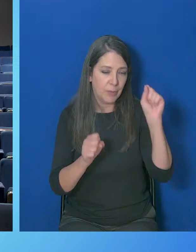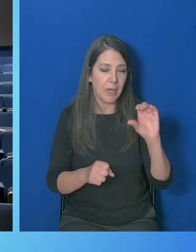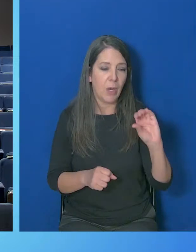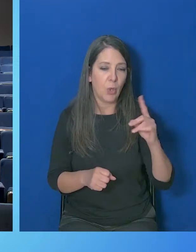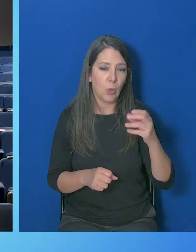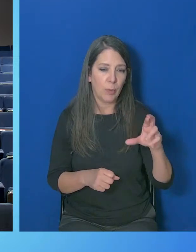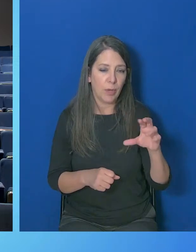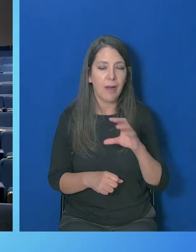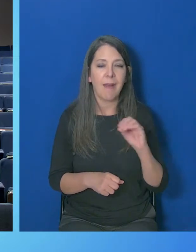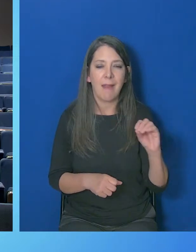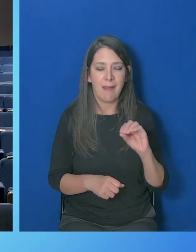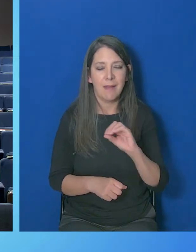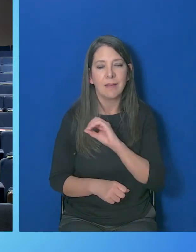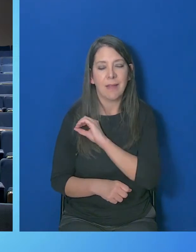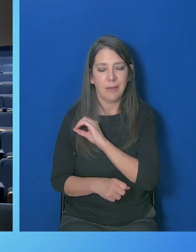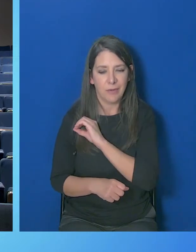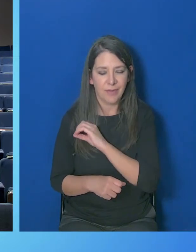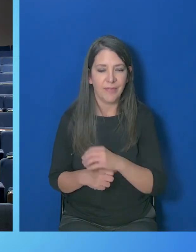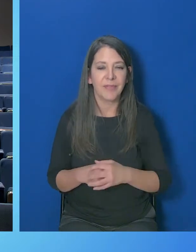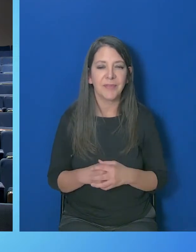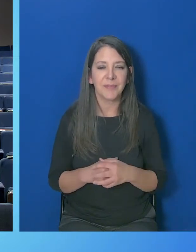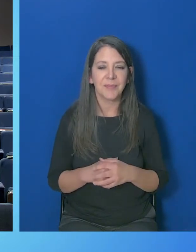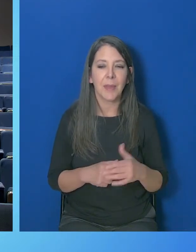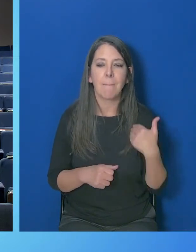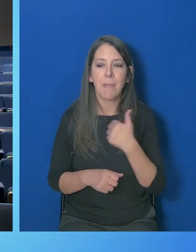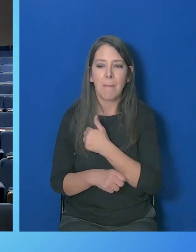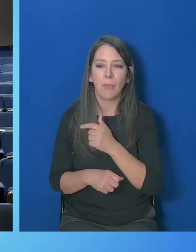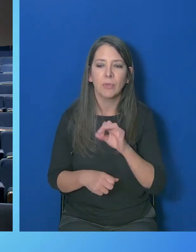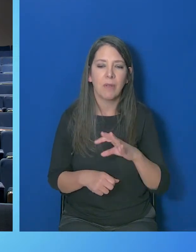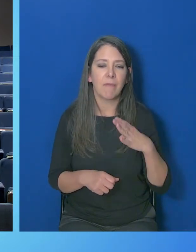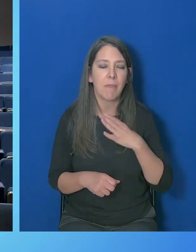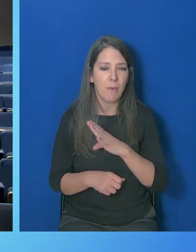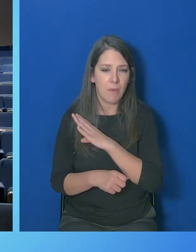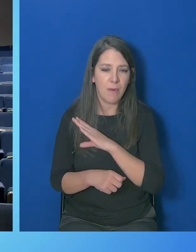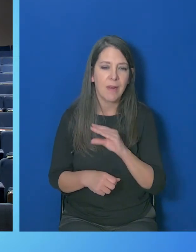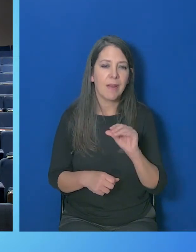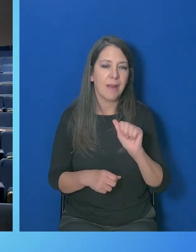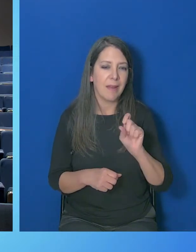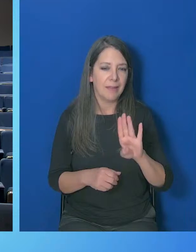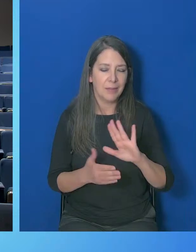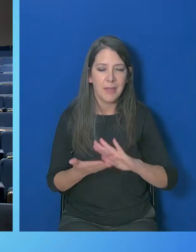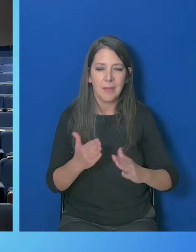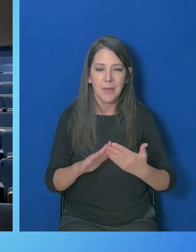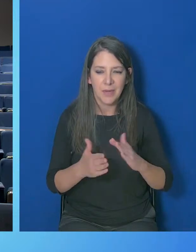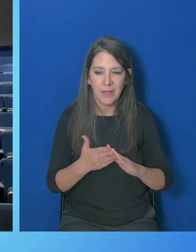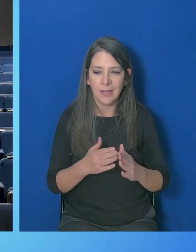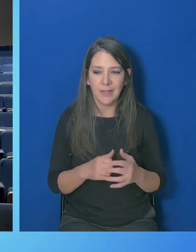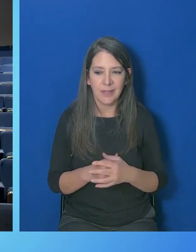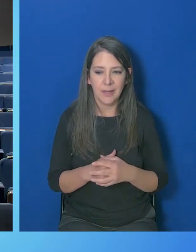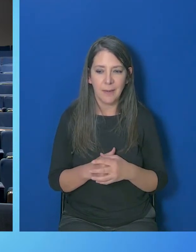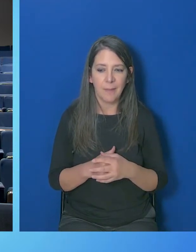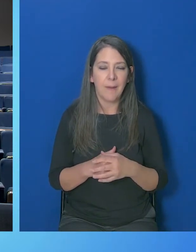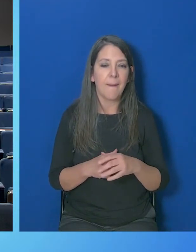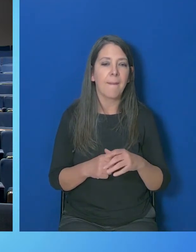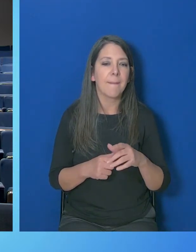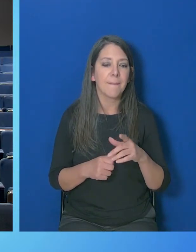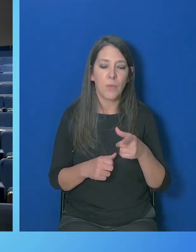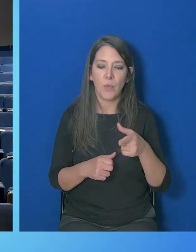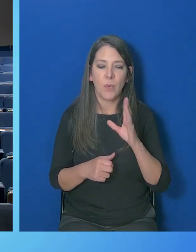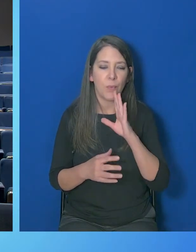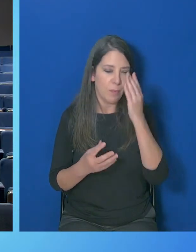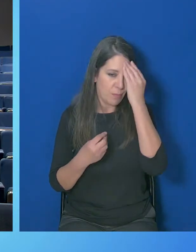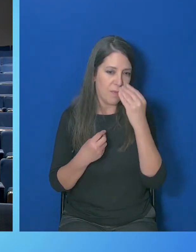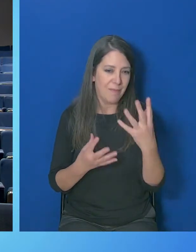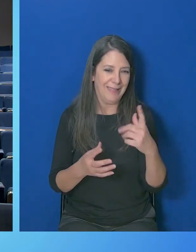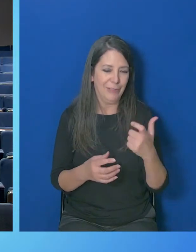Assistant Superintendent Katchoff, members of the board, and ASDB community. You have been provided with our most